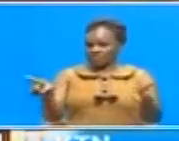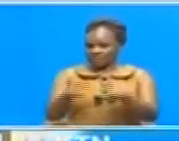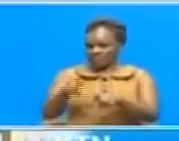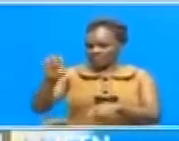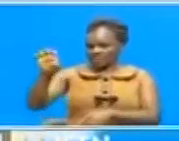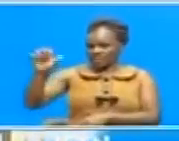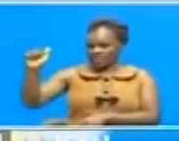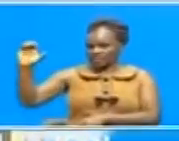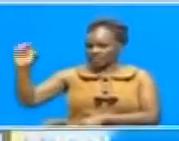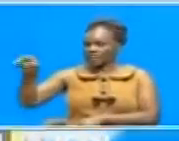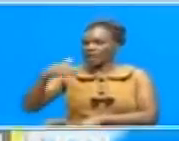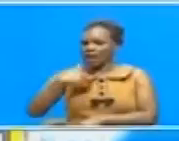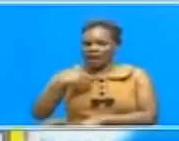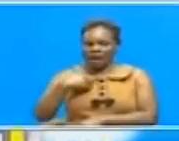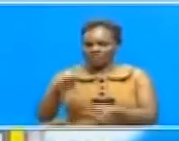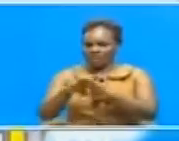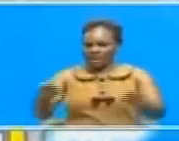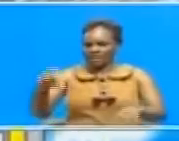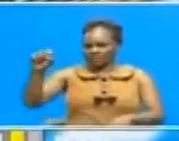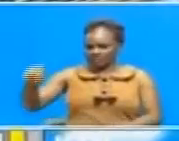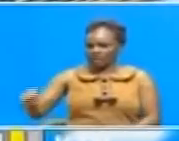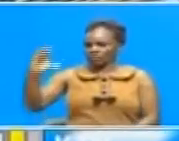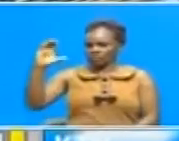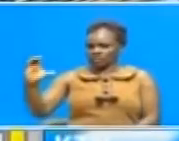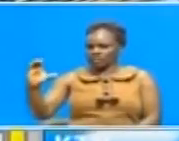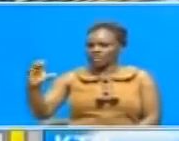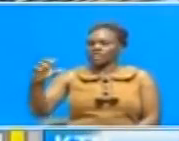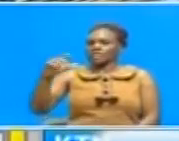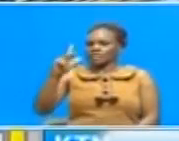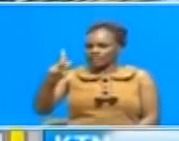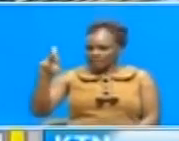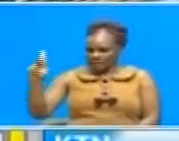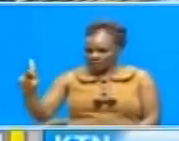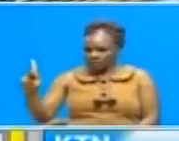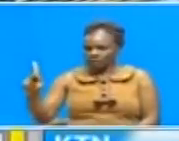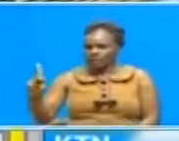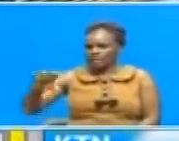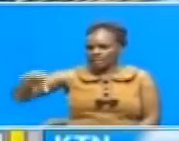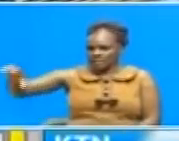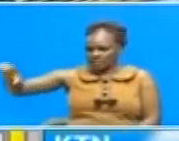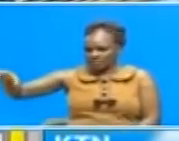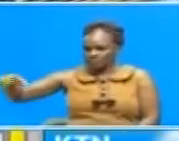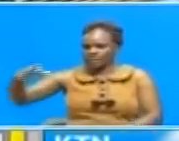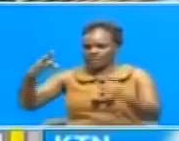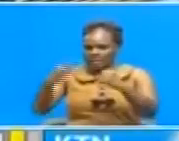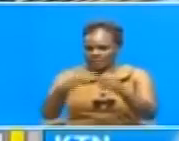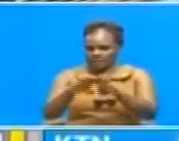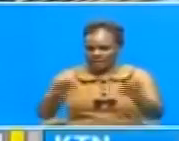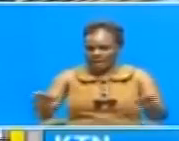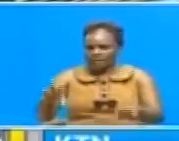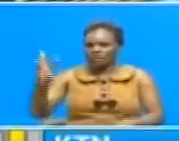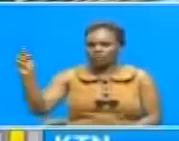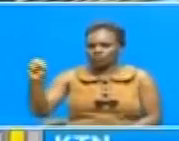ESCC, Kiamba owns two machinettes in South Sea, a townhouse in Kileleshwa, four apartments in Kilimani, and eight plots of land in